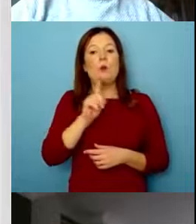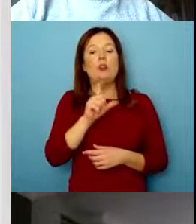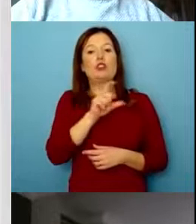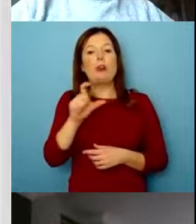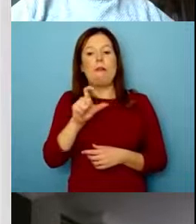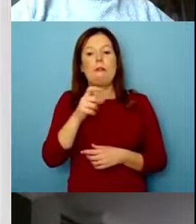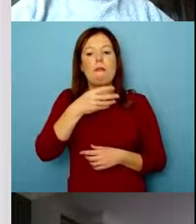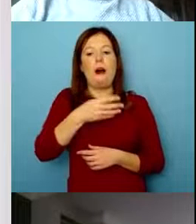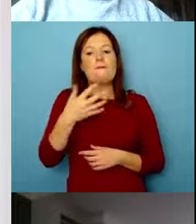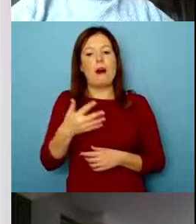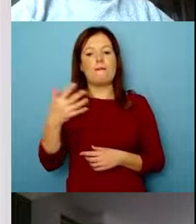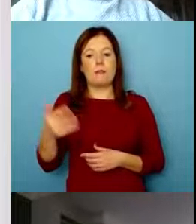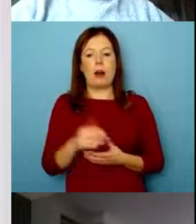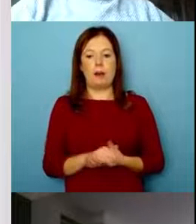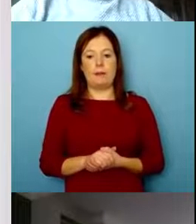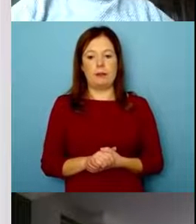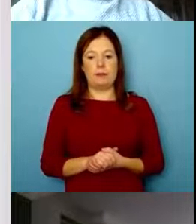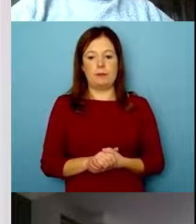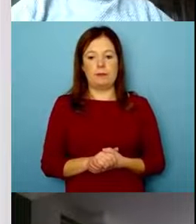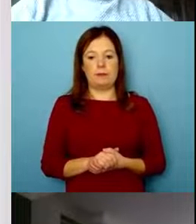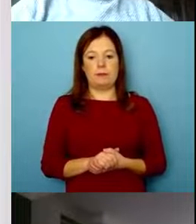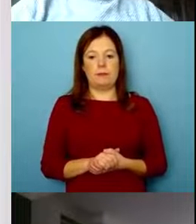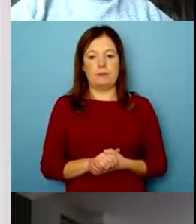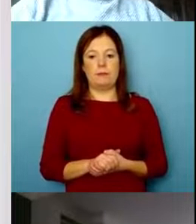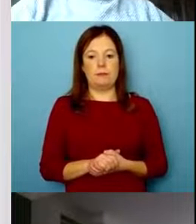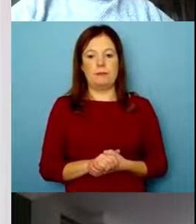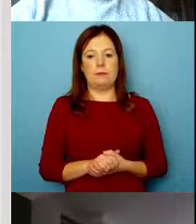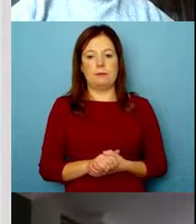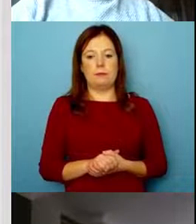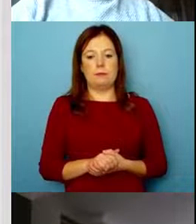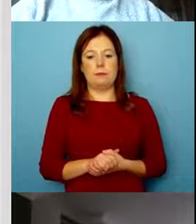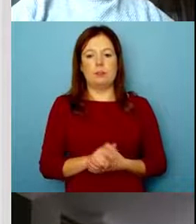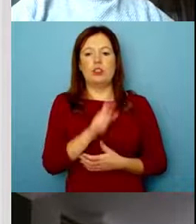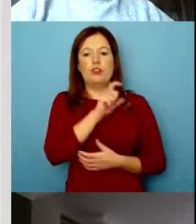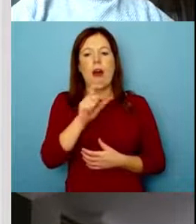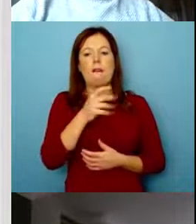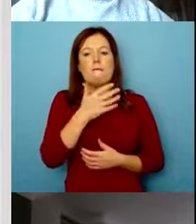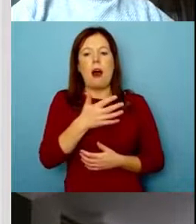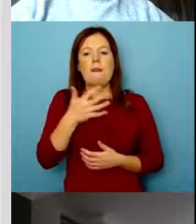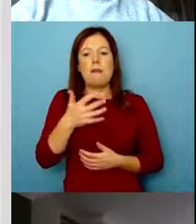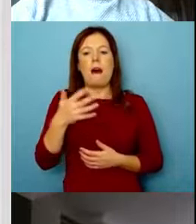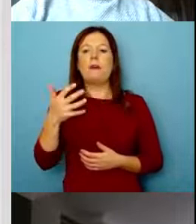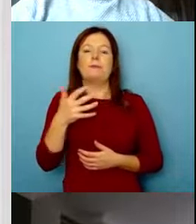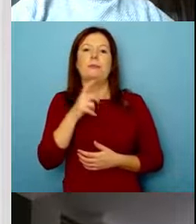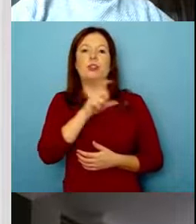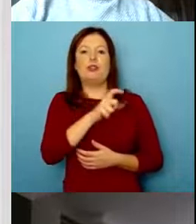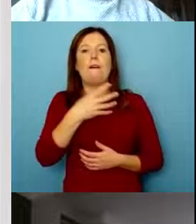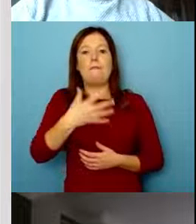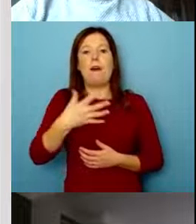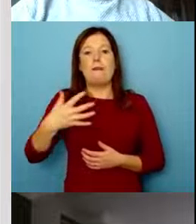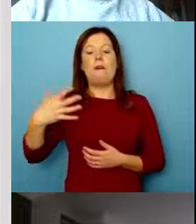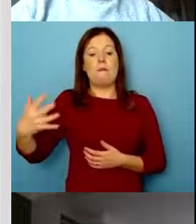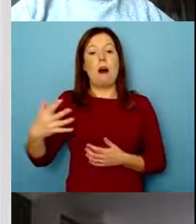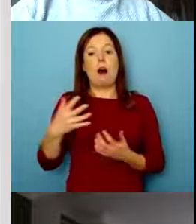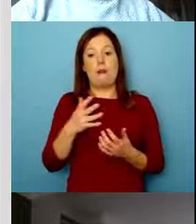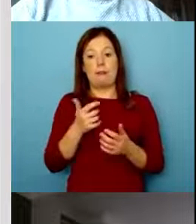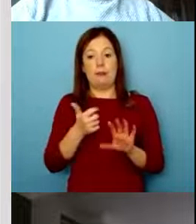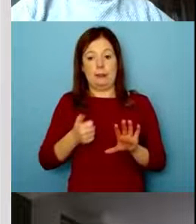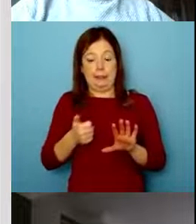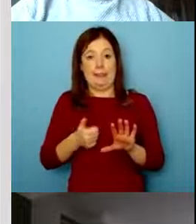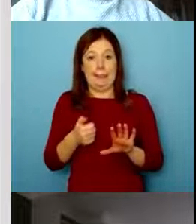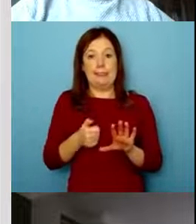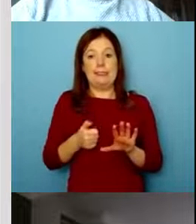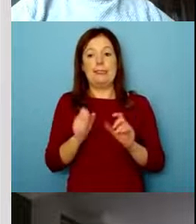remote control, if you were to press channel 555, which has a little raised bump on it, so is therefore accessible to people with